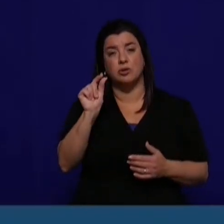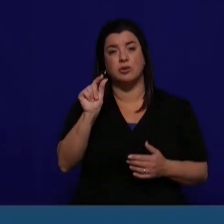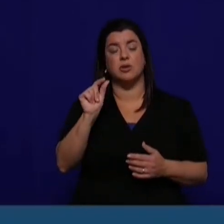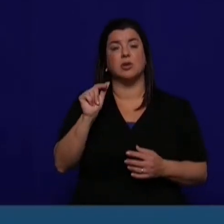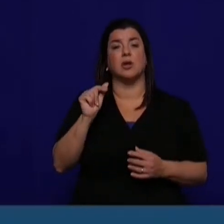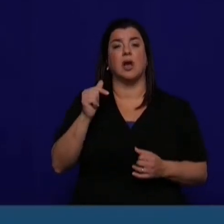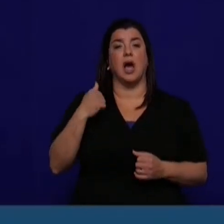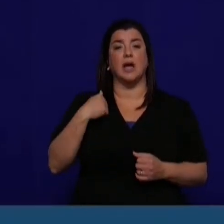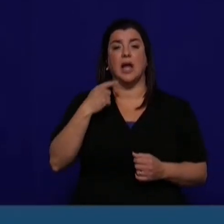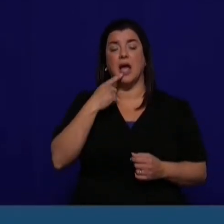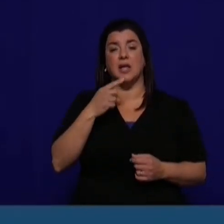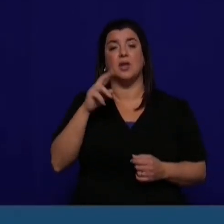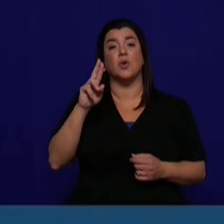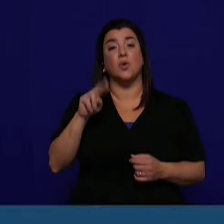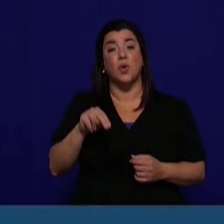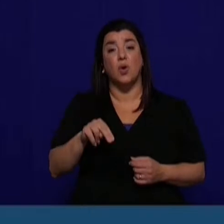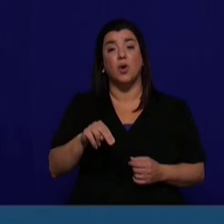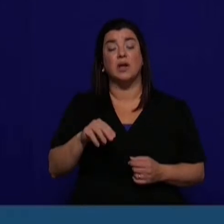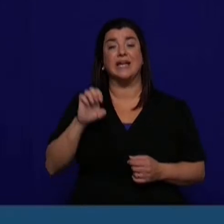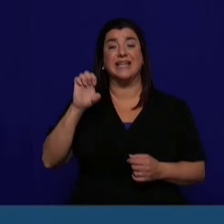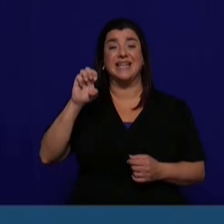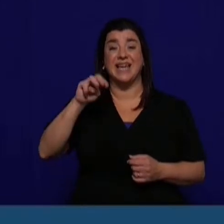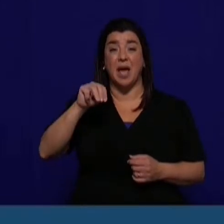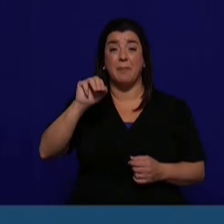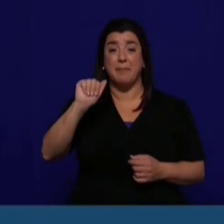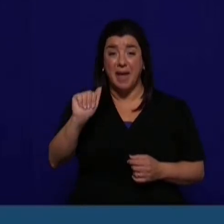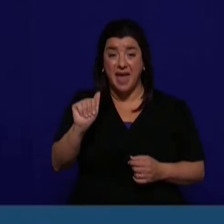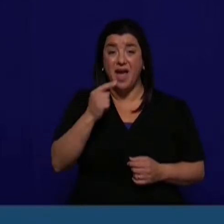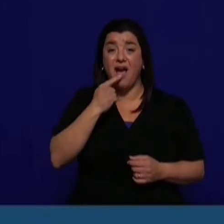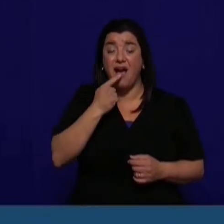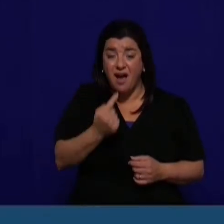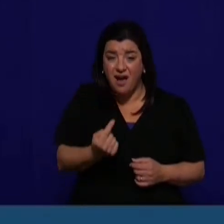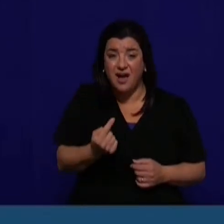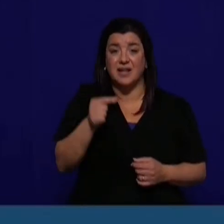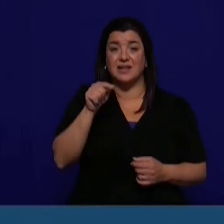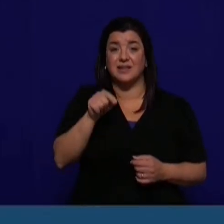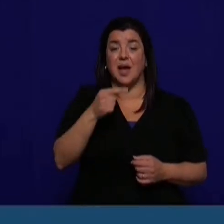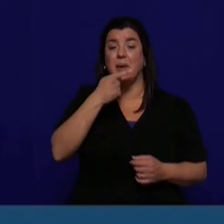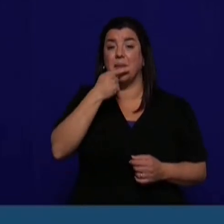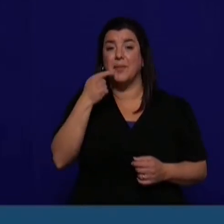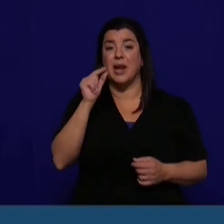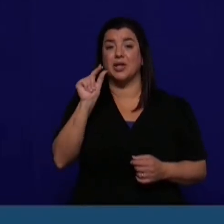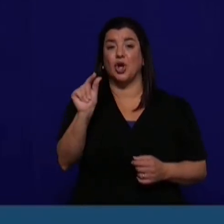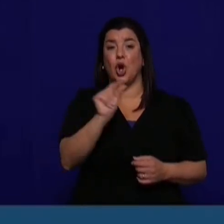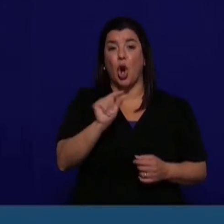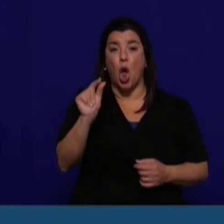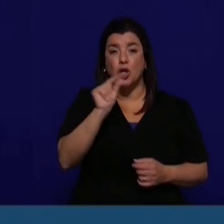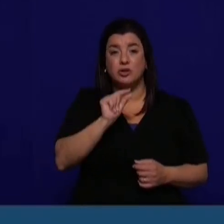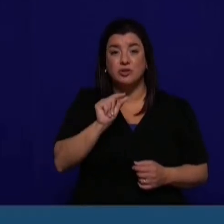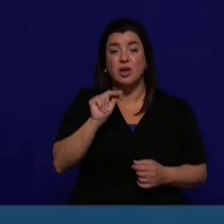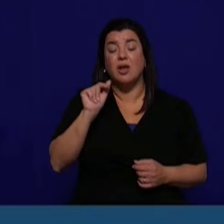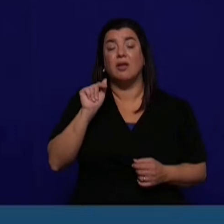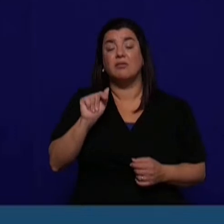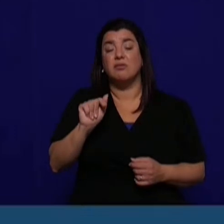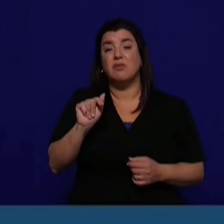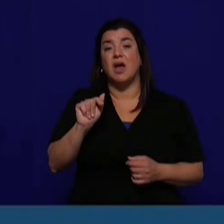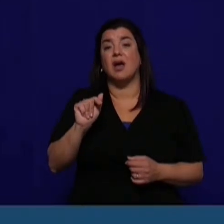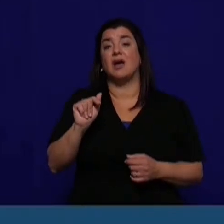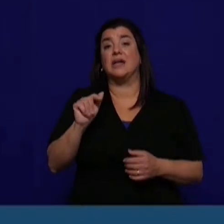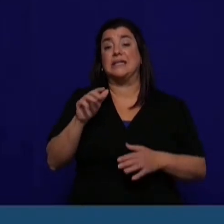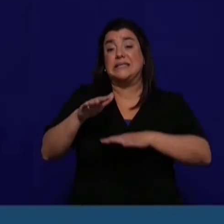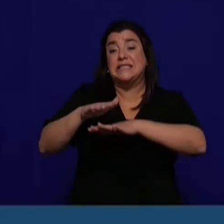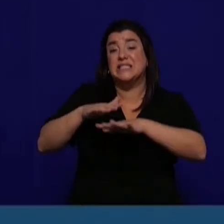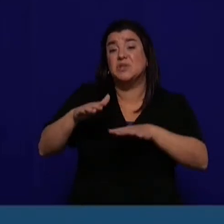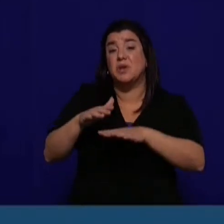semmejna kif ukoll lema ħarġet sqarrija li tgħid li dawn il-blood clots jekk jiġru huma sitwazzjoni li hija